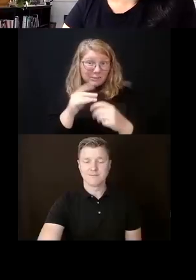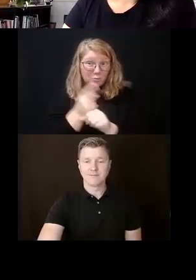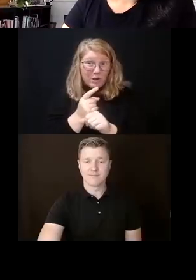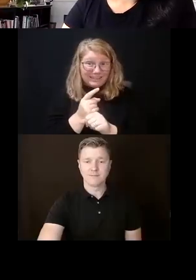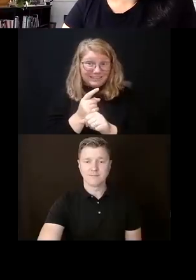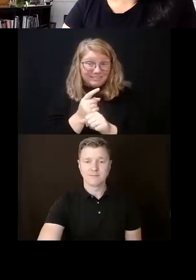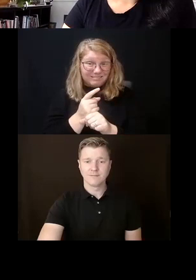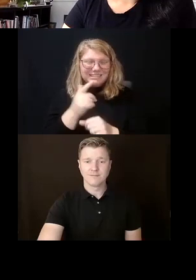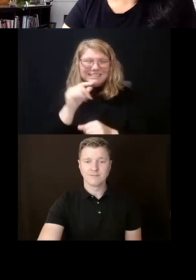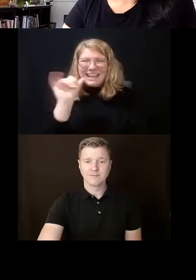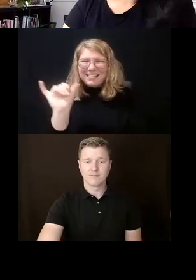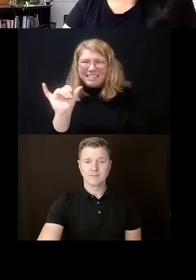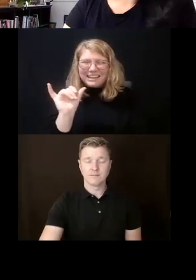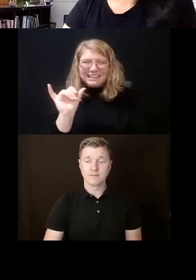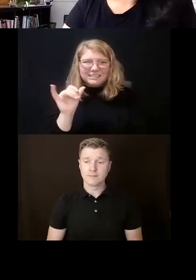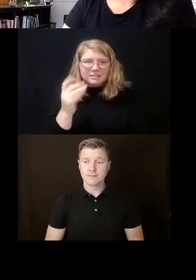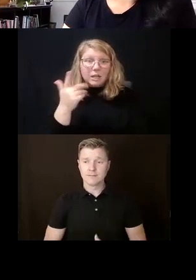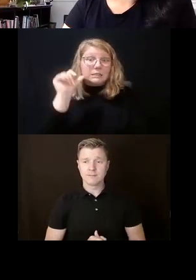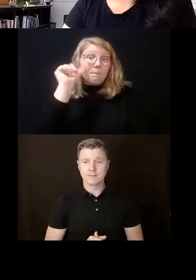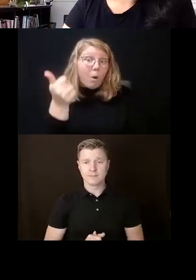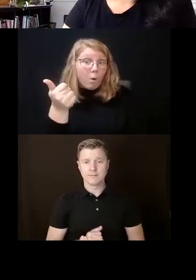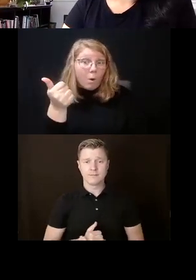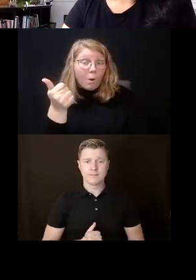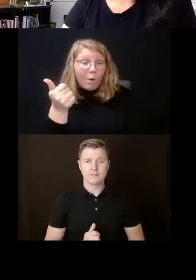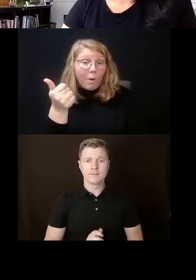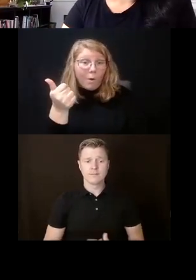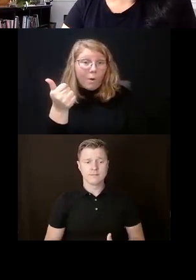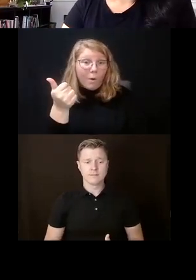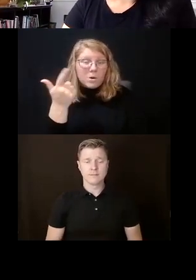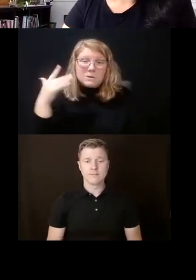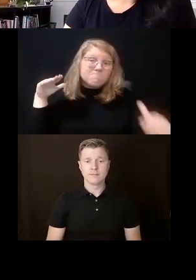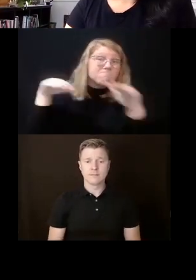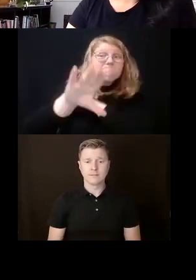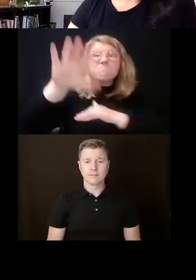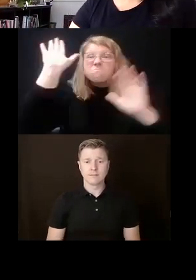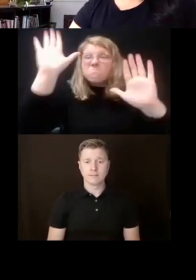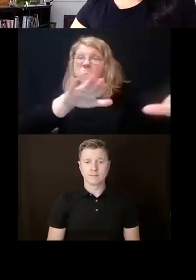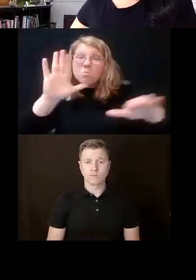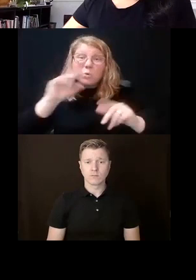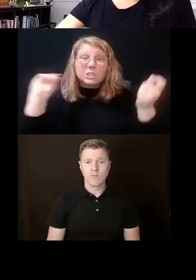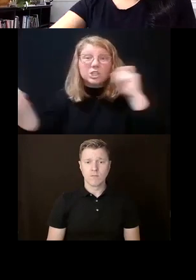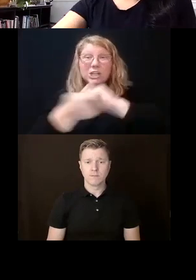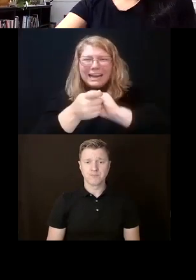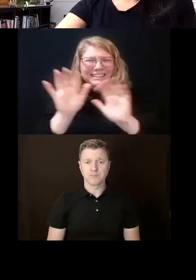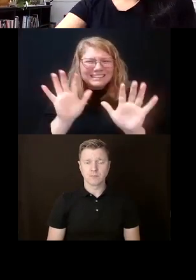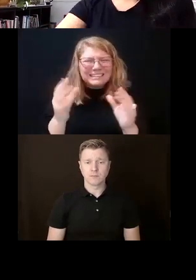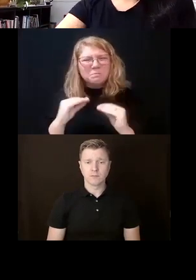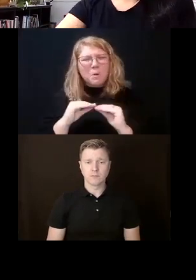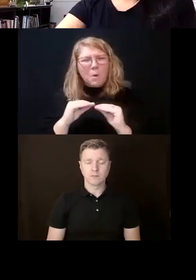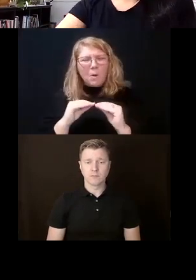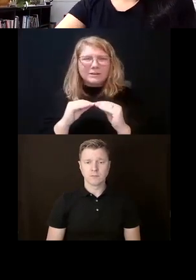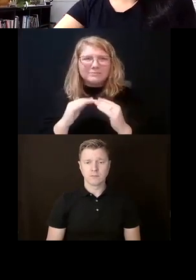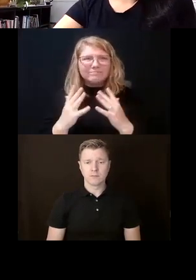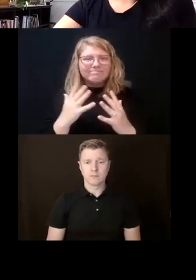thing that's like, tomorrow kind of busting in and saying like, this is what's going to happen, right? It's more of